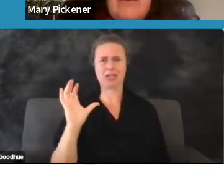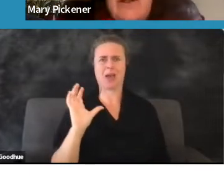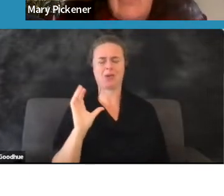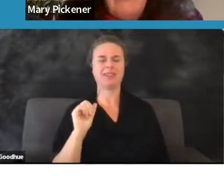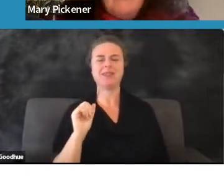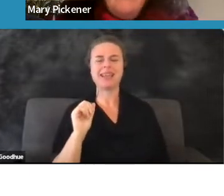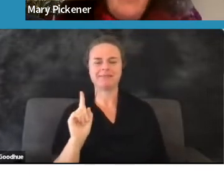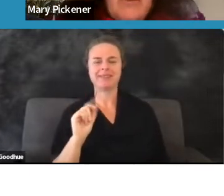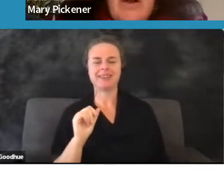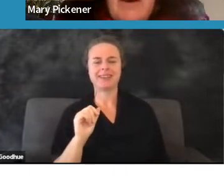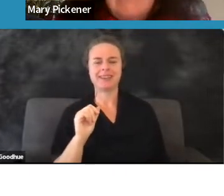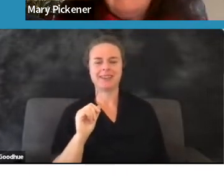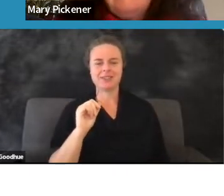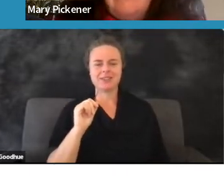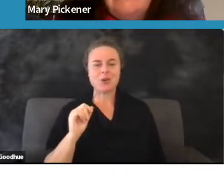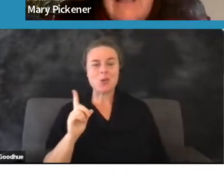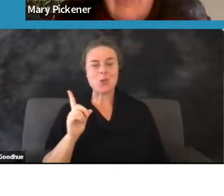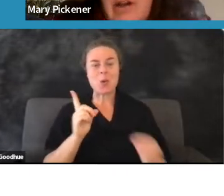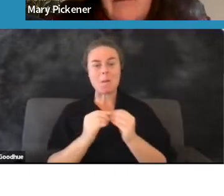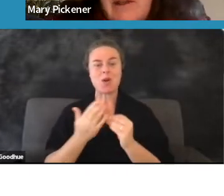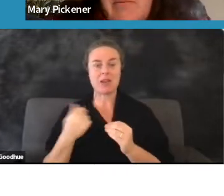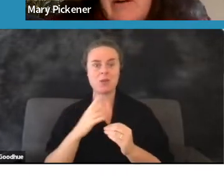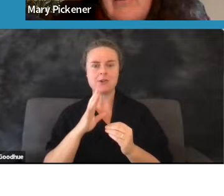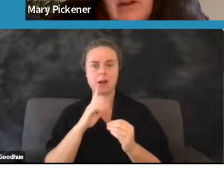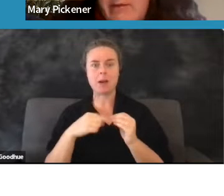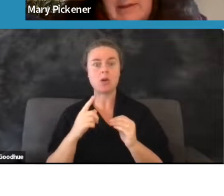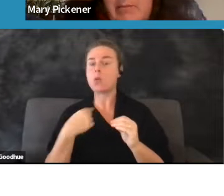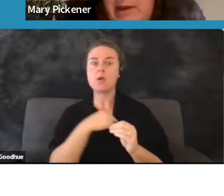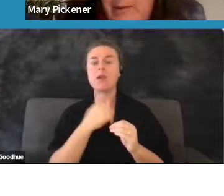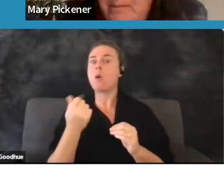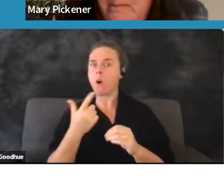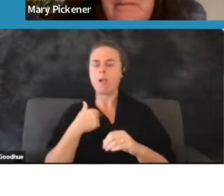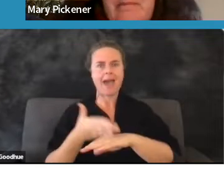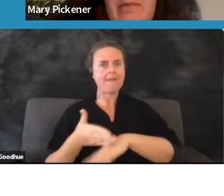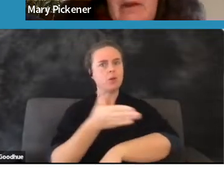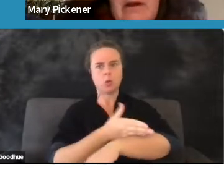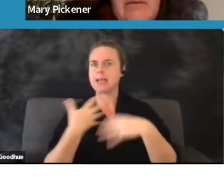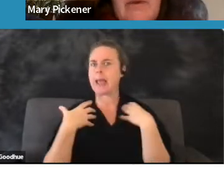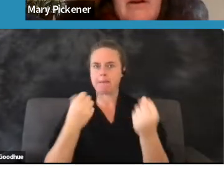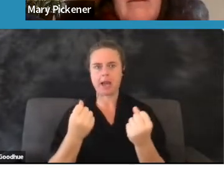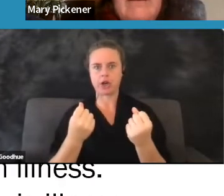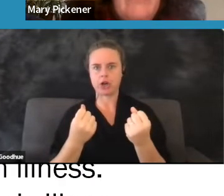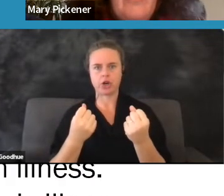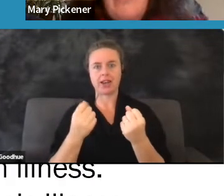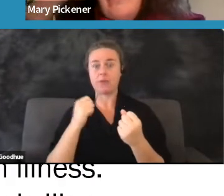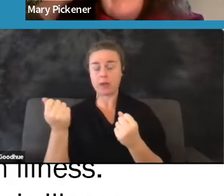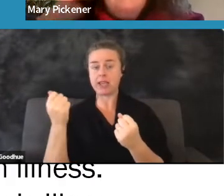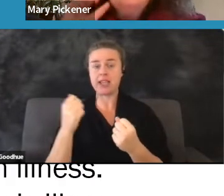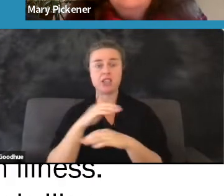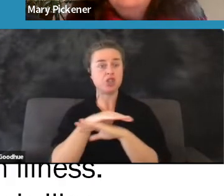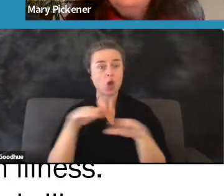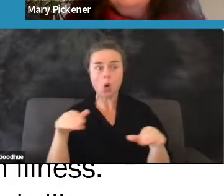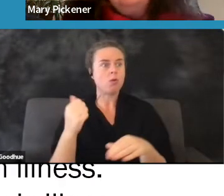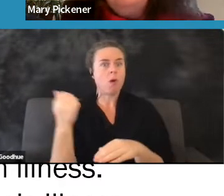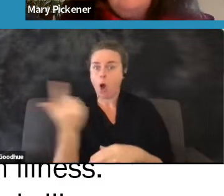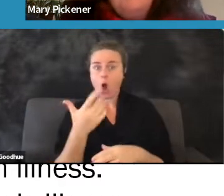brings me to, the other thing that we talk about is unless all of us get better, none of us get better. All right. So when I think